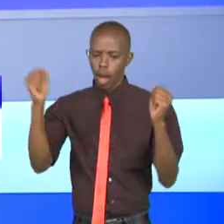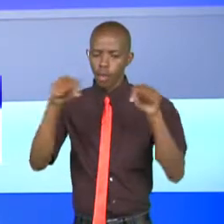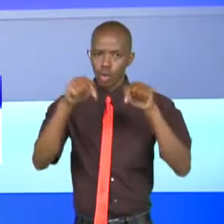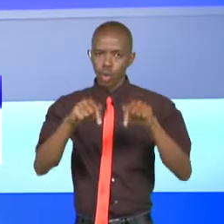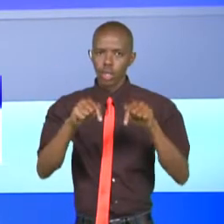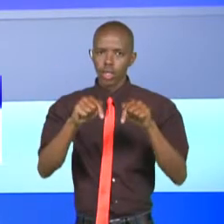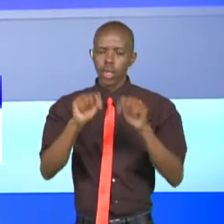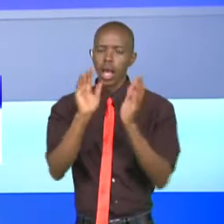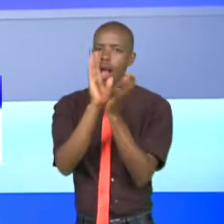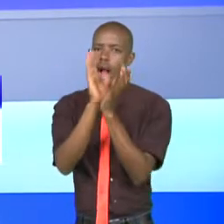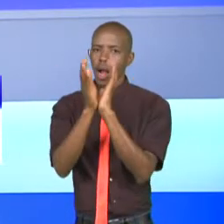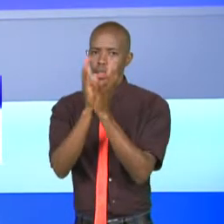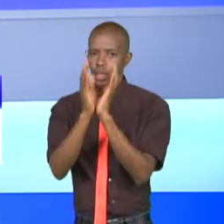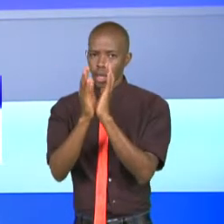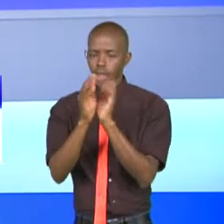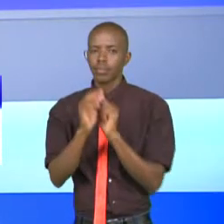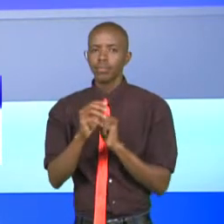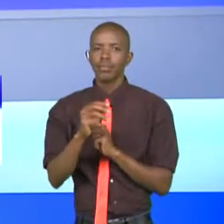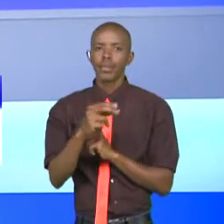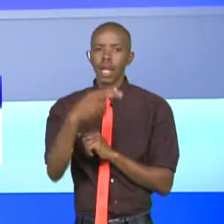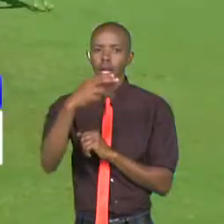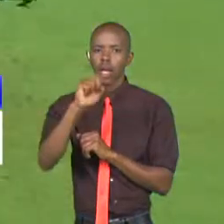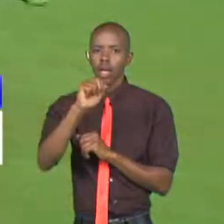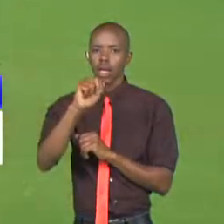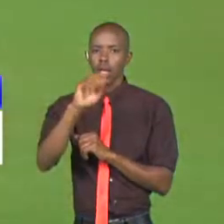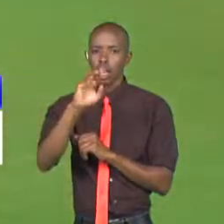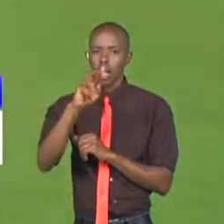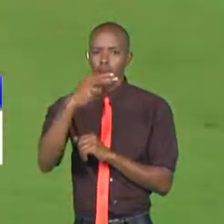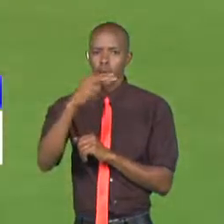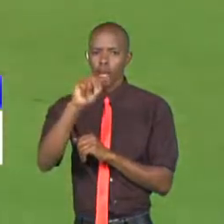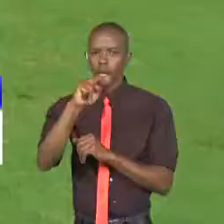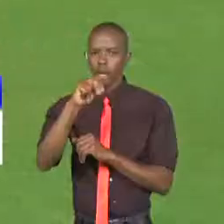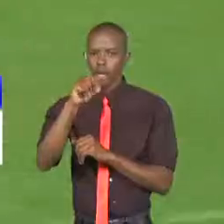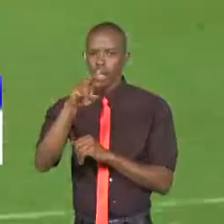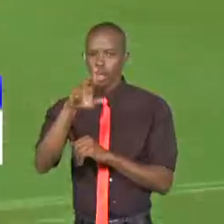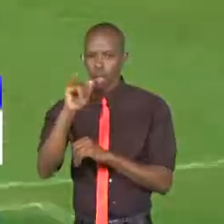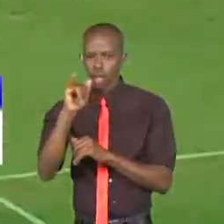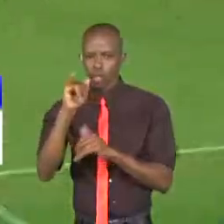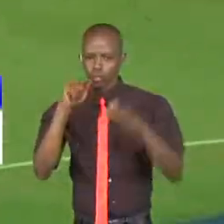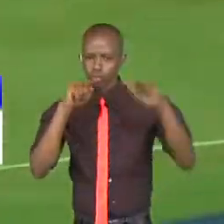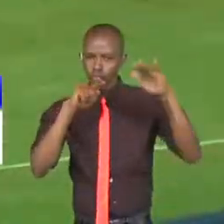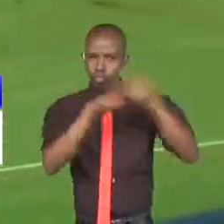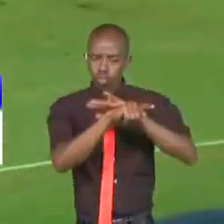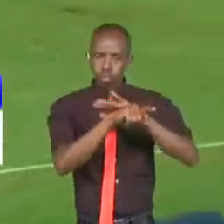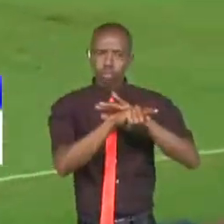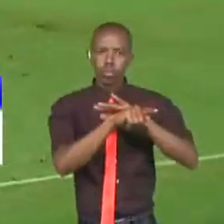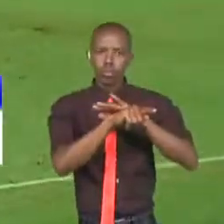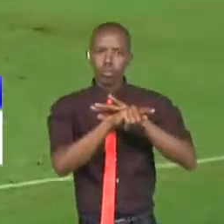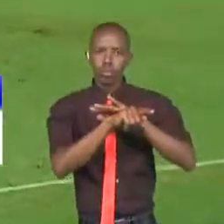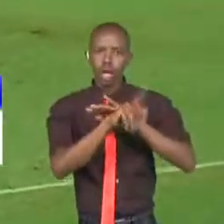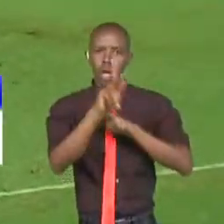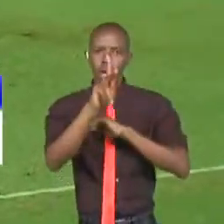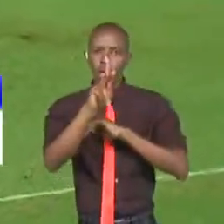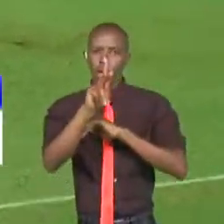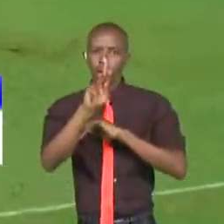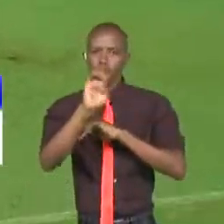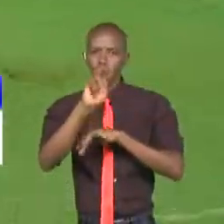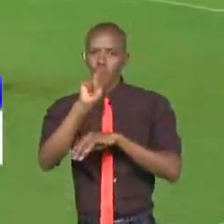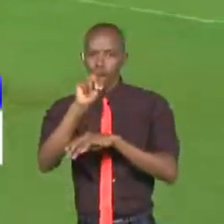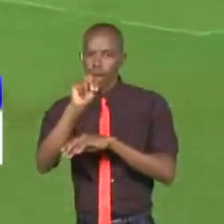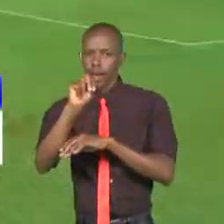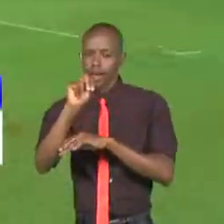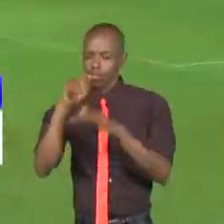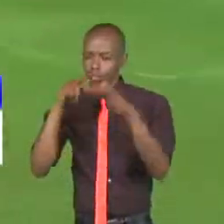the Kasarani Stadium. Henry Major and David Mijak were on target for the Brewers, while Kenneth Maguna netted a